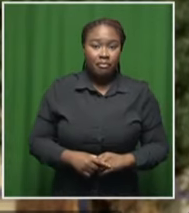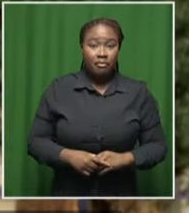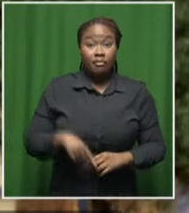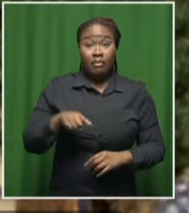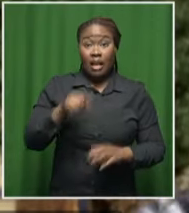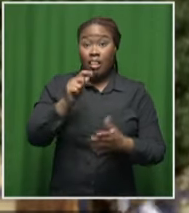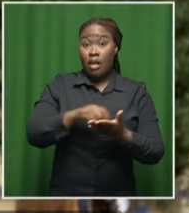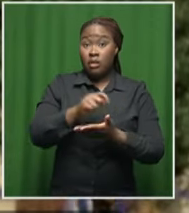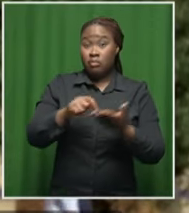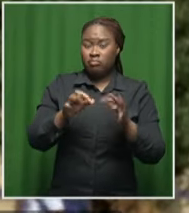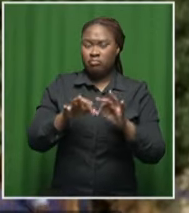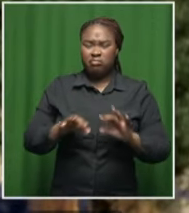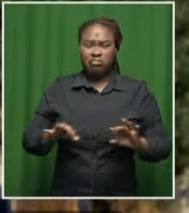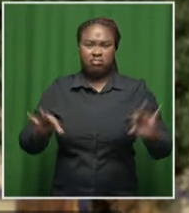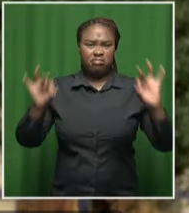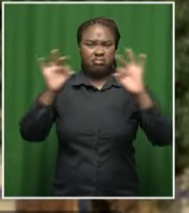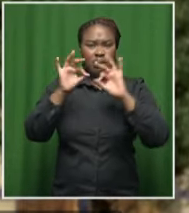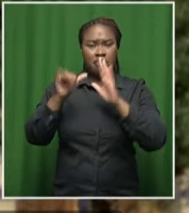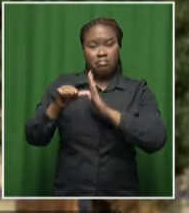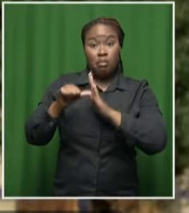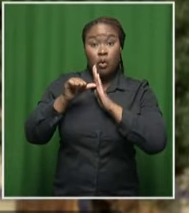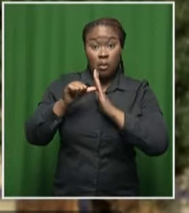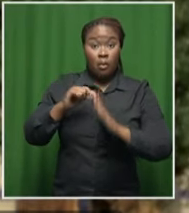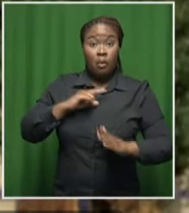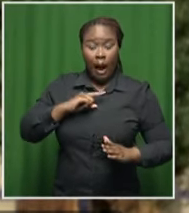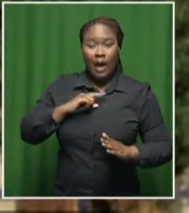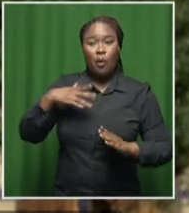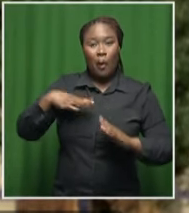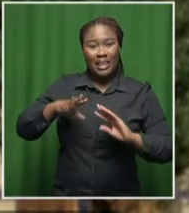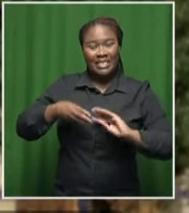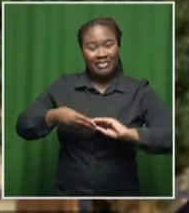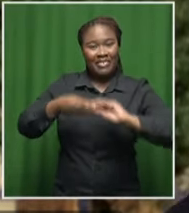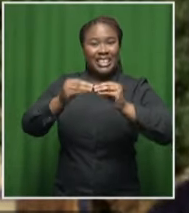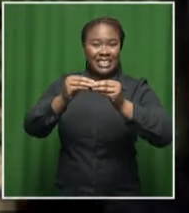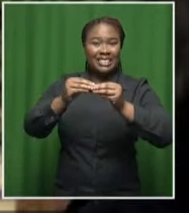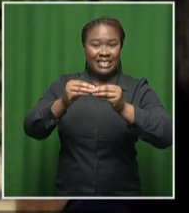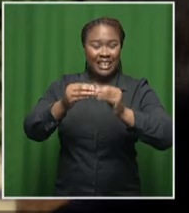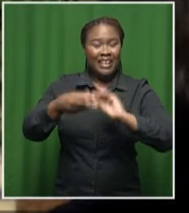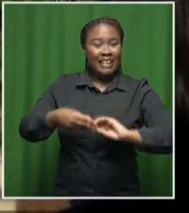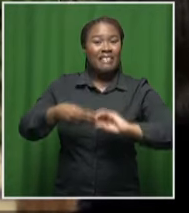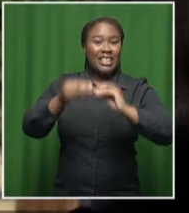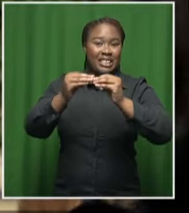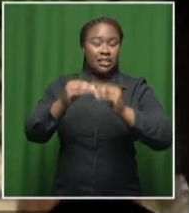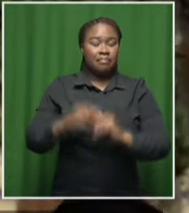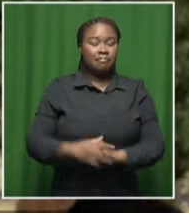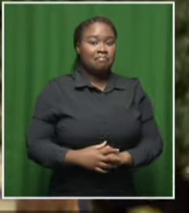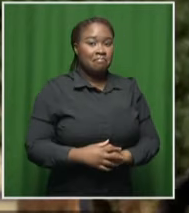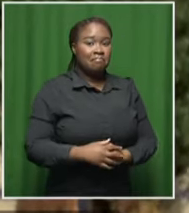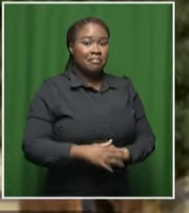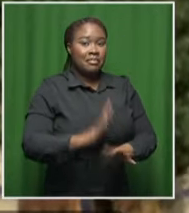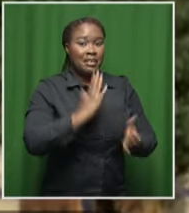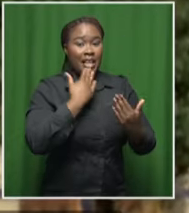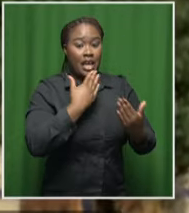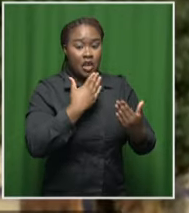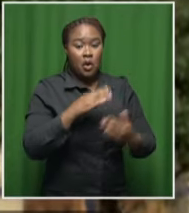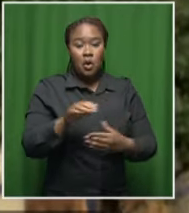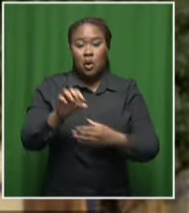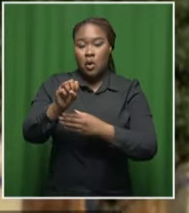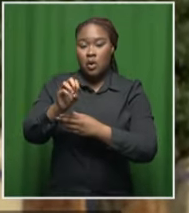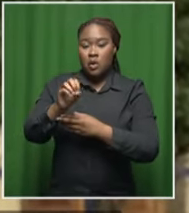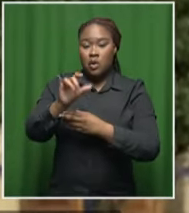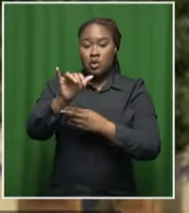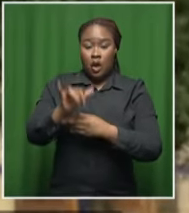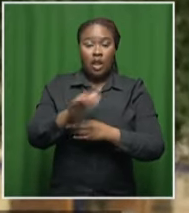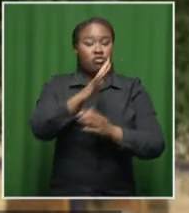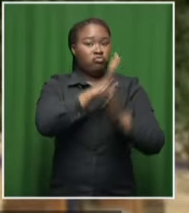election is important for us because it's an opportunity for recovery. Yeah. All right. right, thank you so much. That was the DA, Solly Malatsi, just wrapping